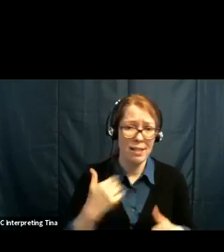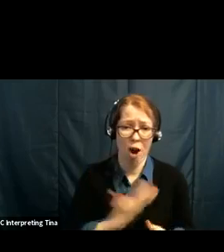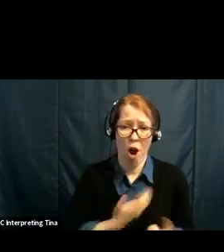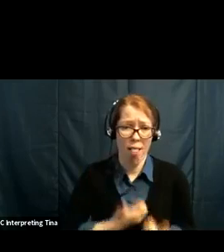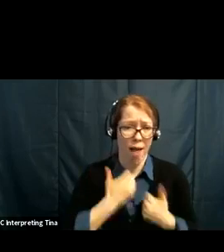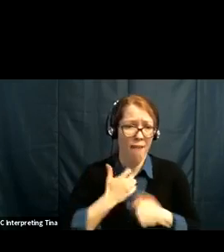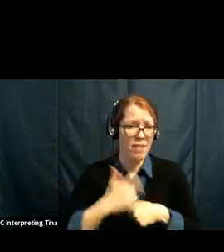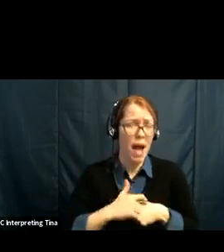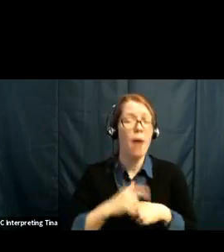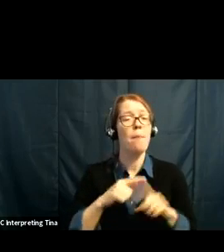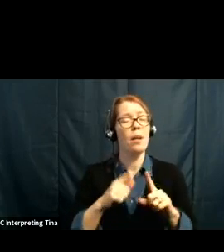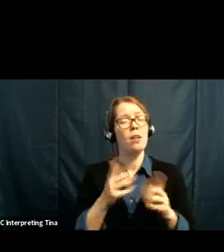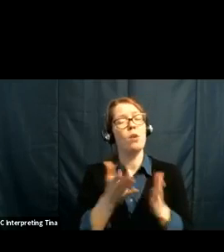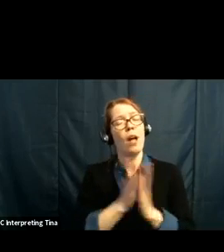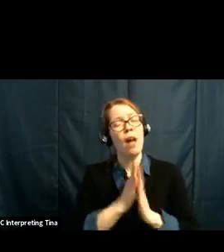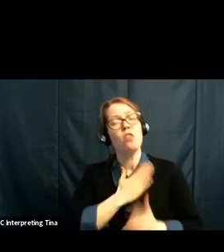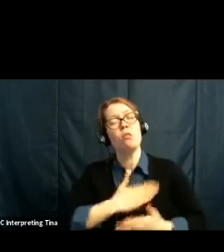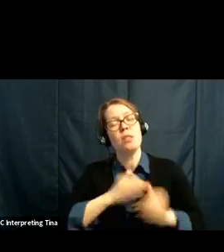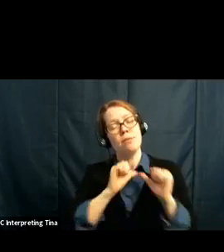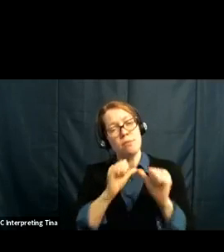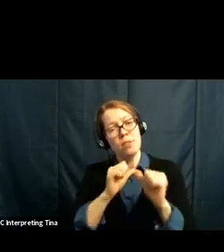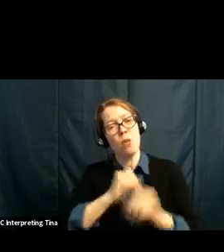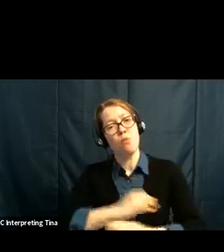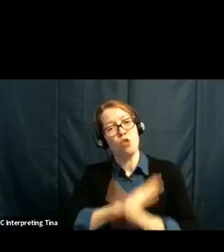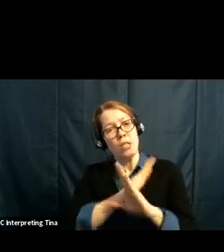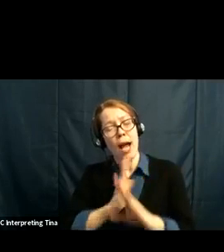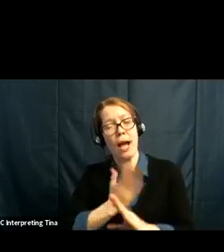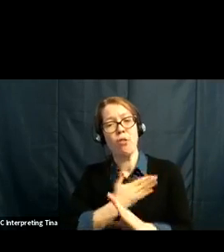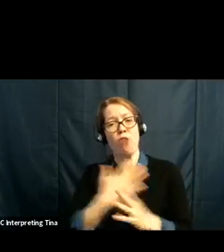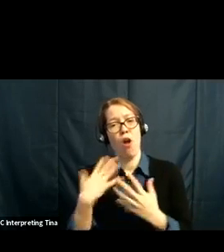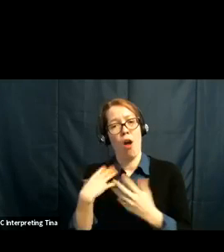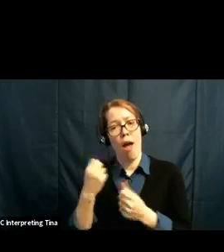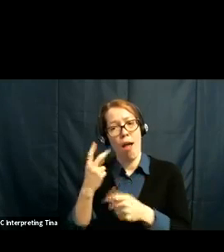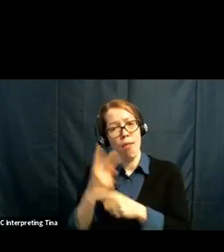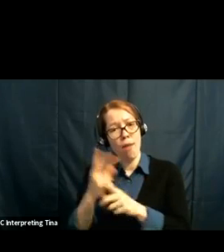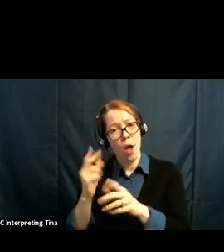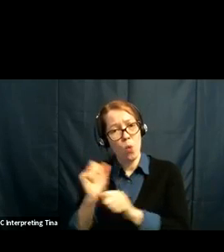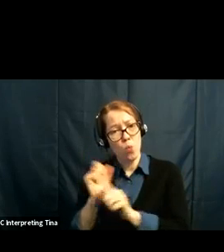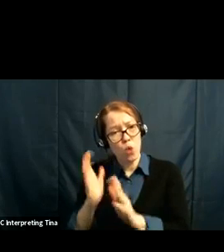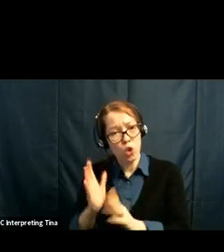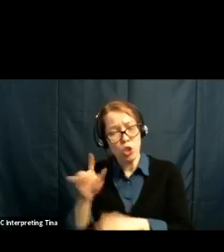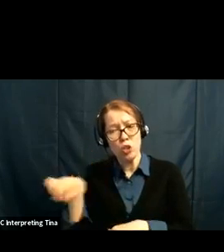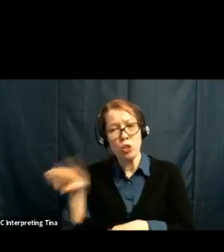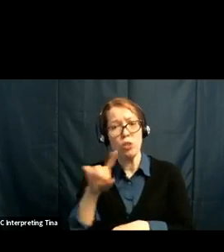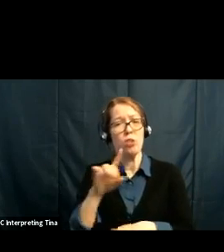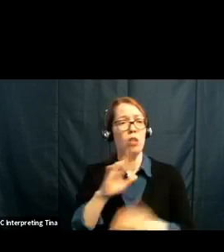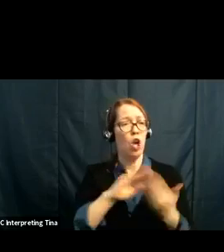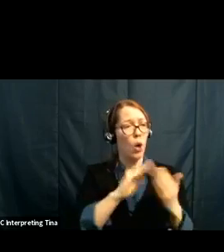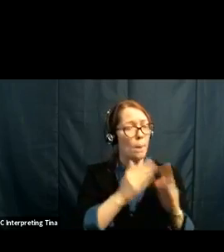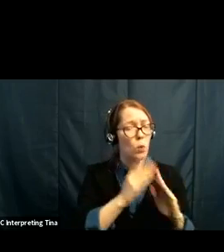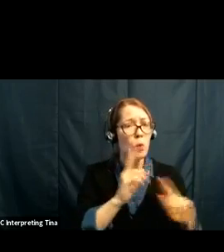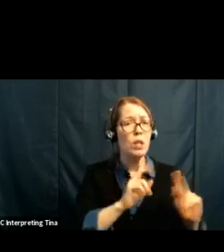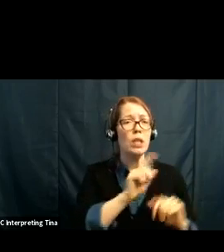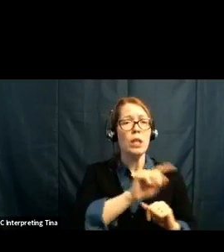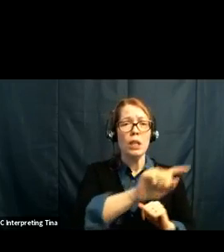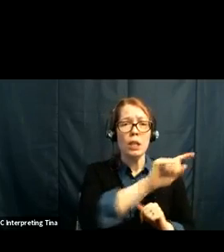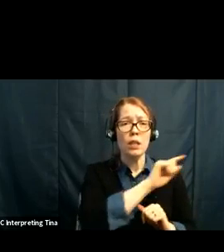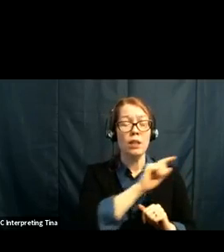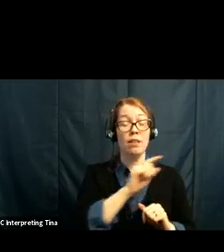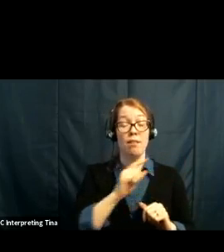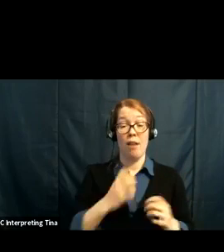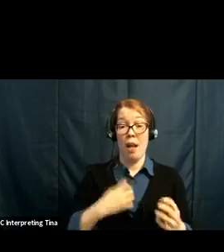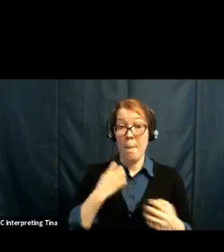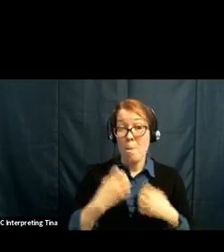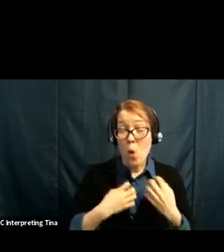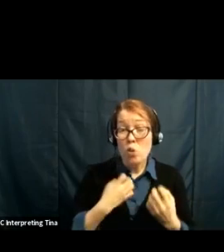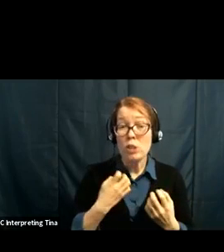just ask that we continue to protect our healthcare workers, protect our community members from a physical perspective, from an emotional